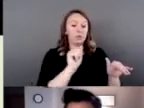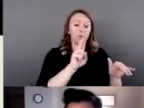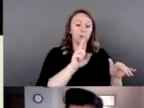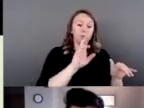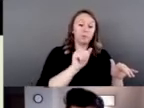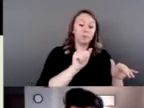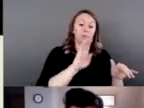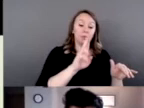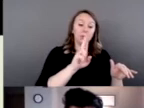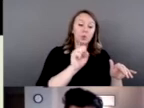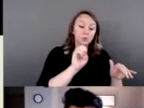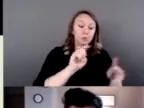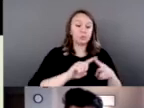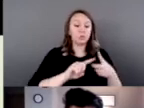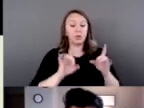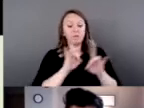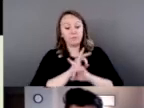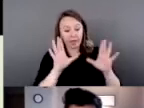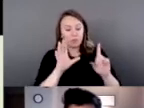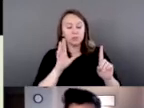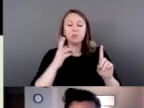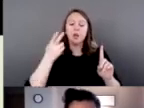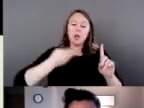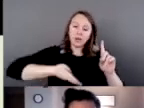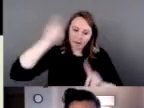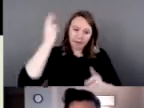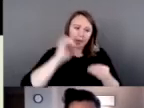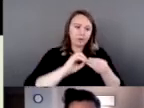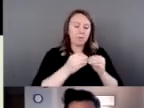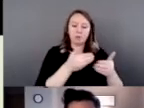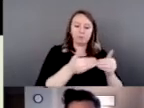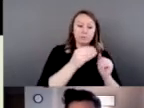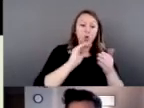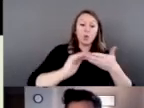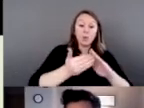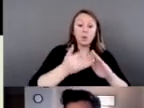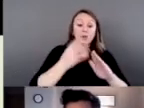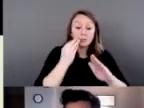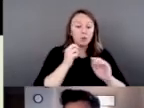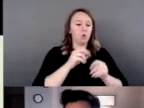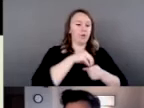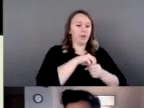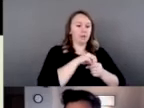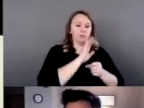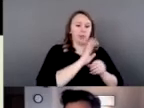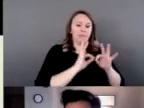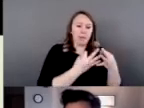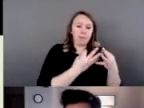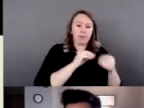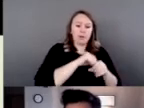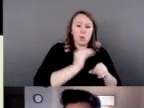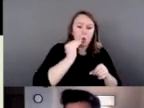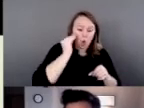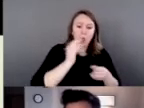whether it be in a home or in the community. And the research has found that this is more likely, child abuse is